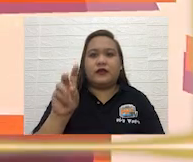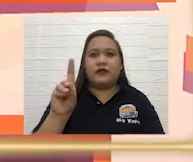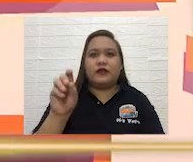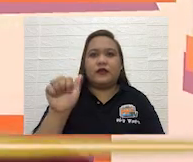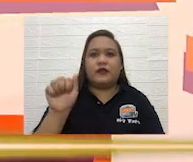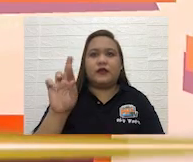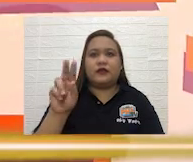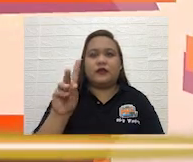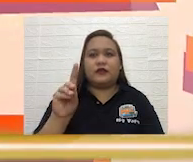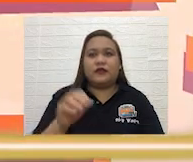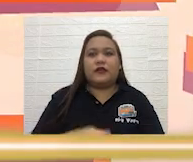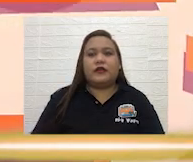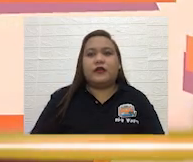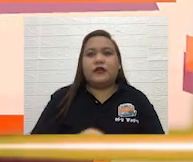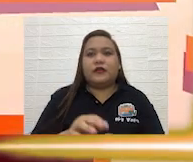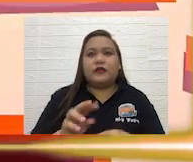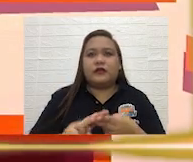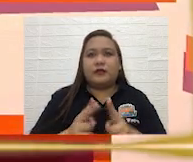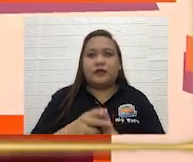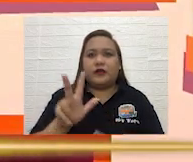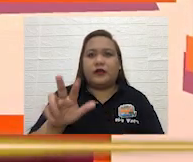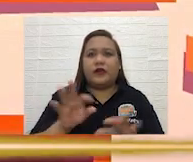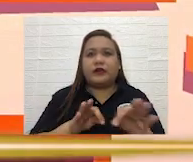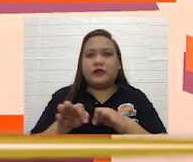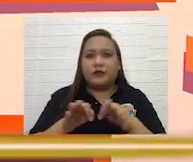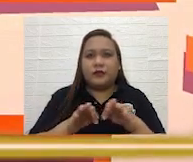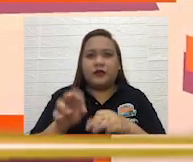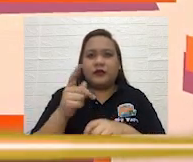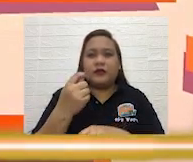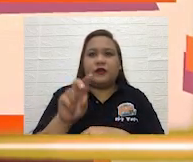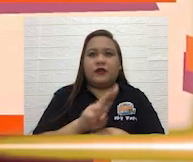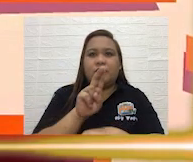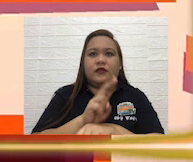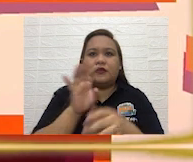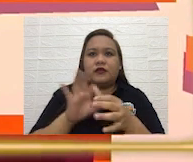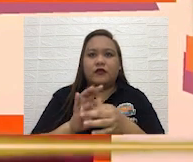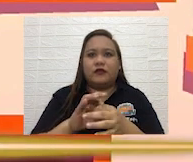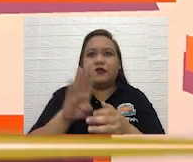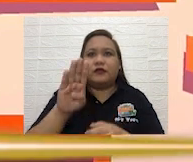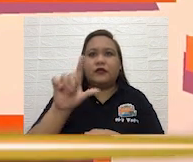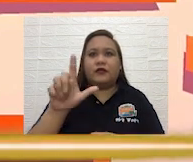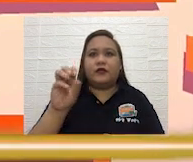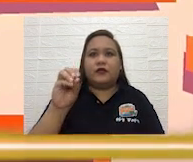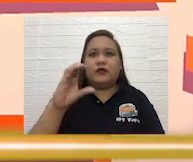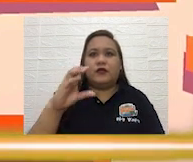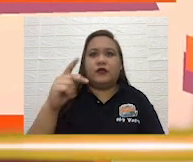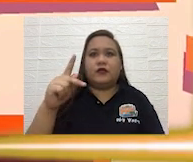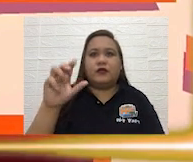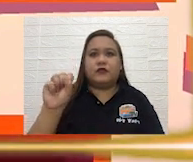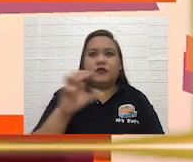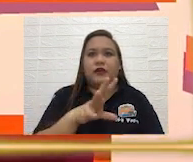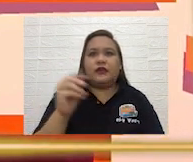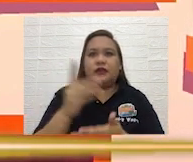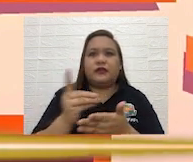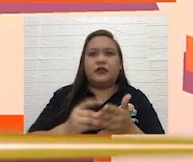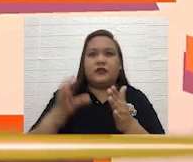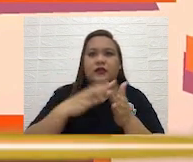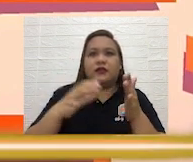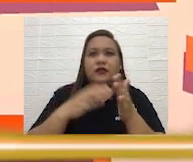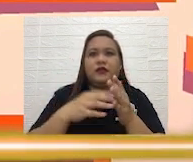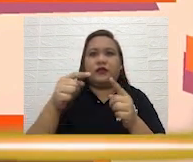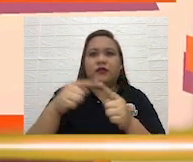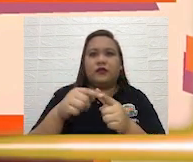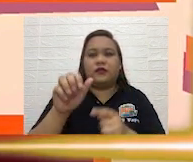Objective number 3. Explain the use of blocks and design center in AutoCAD applied to